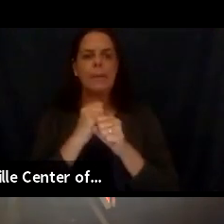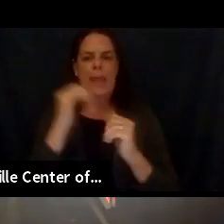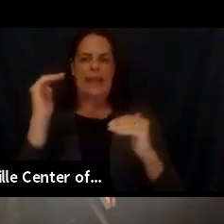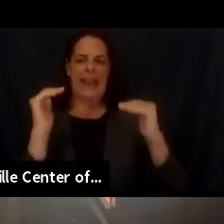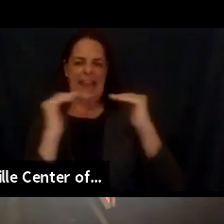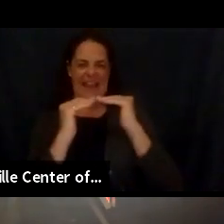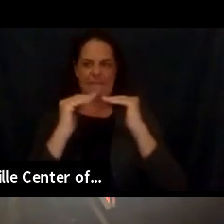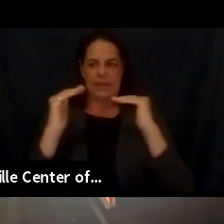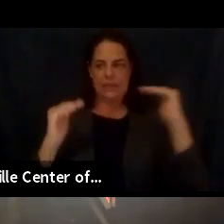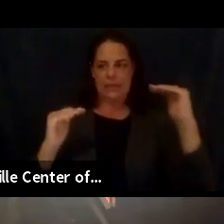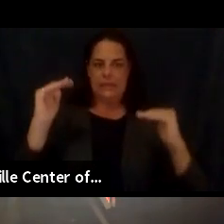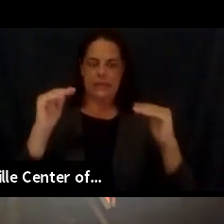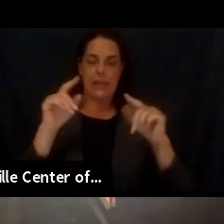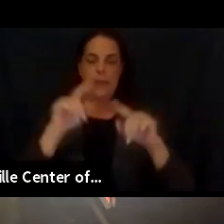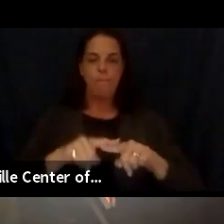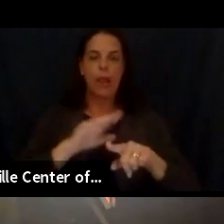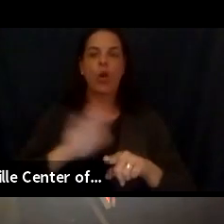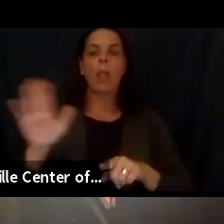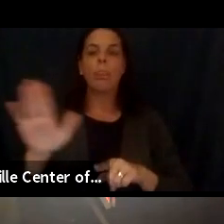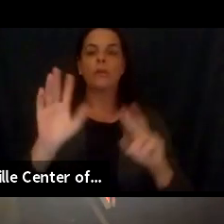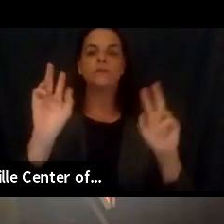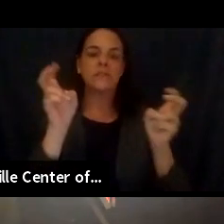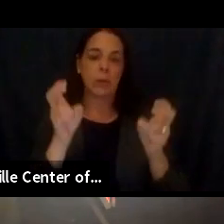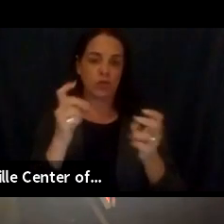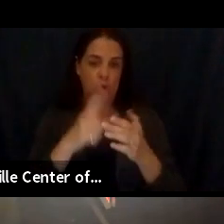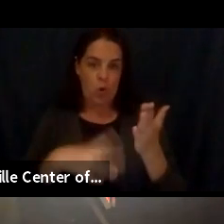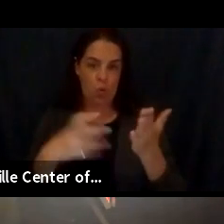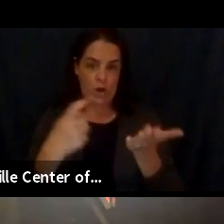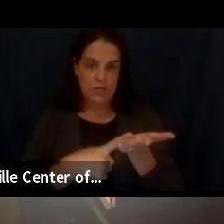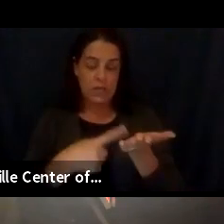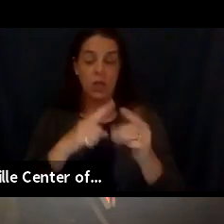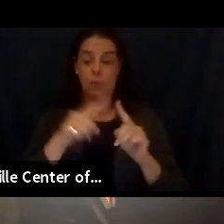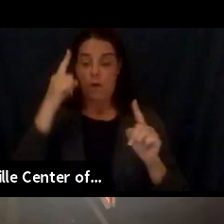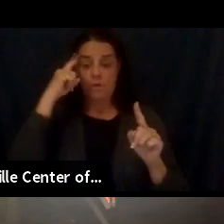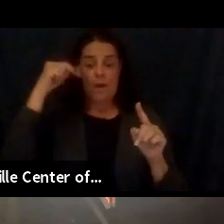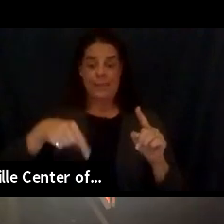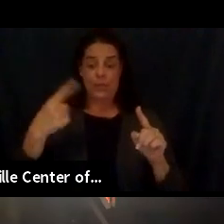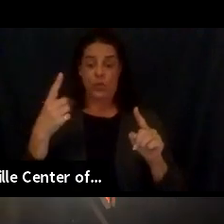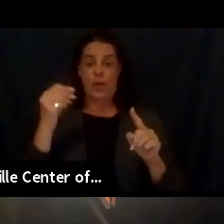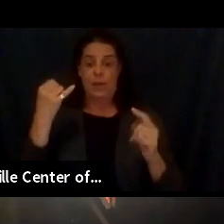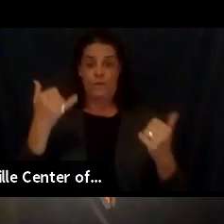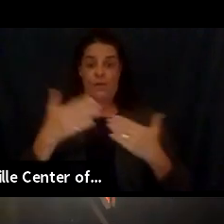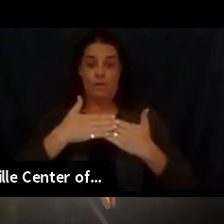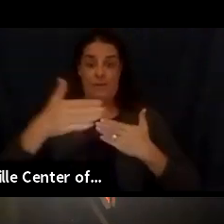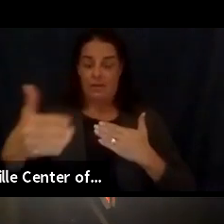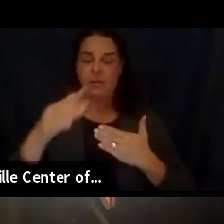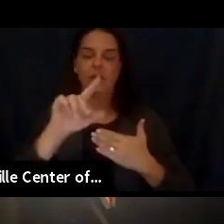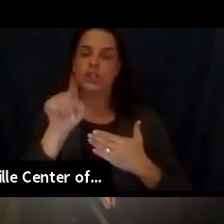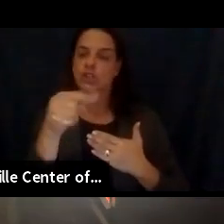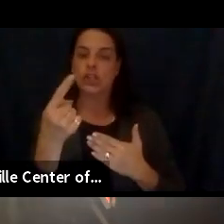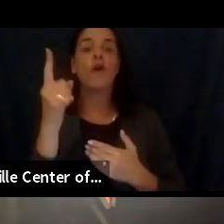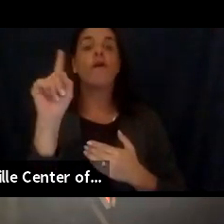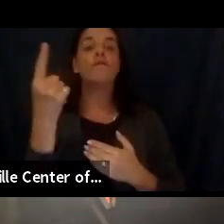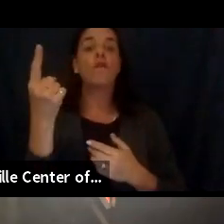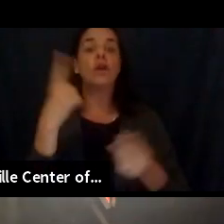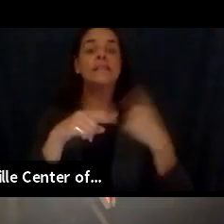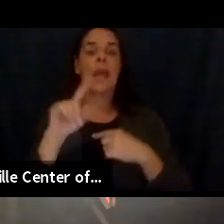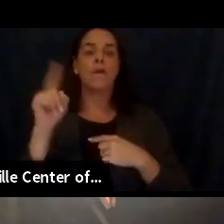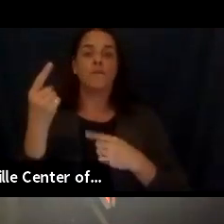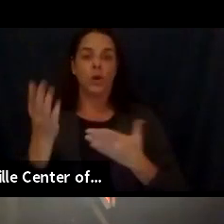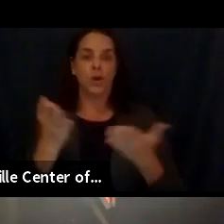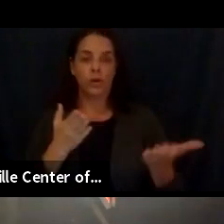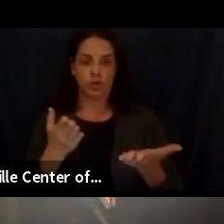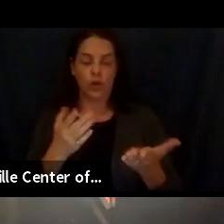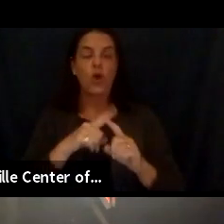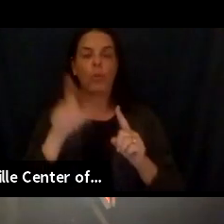possibly could based upon their subject matter. But yeah, for this one and going forward, it's just going to be basically first come, first serve, but there will be a